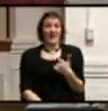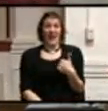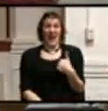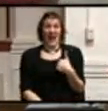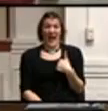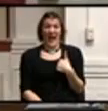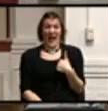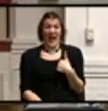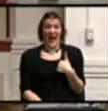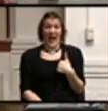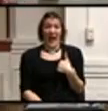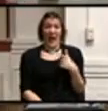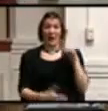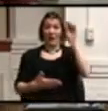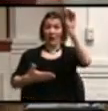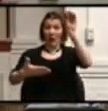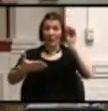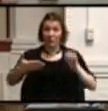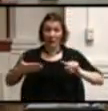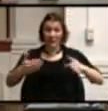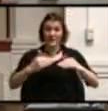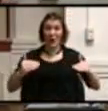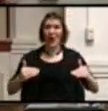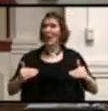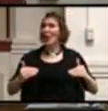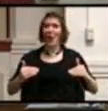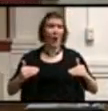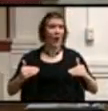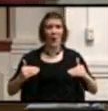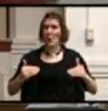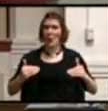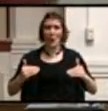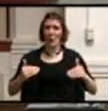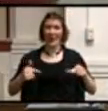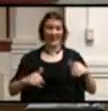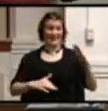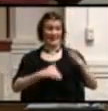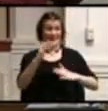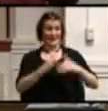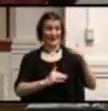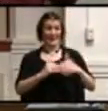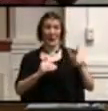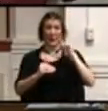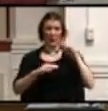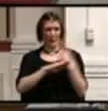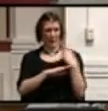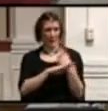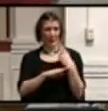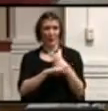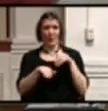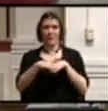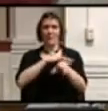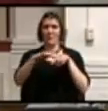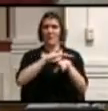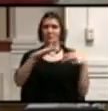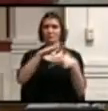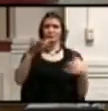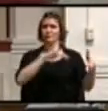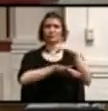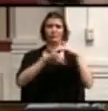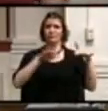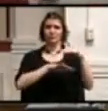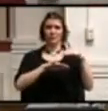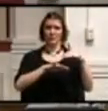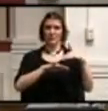never want to see that on the first floor, especially since this building is going to be braced so it'll